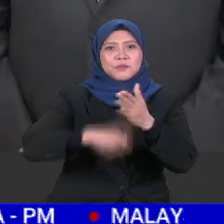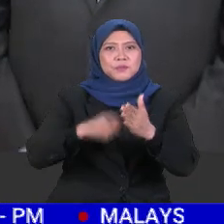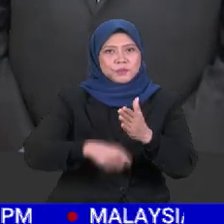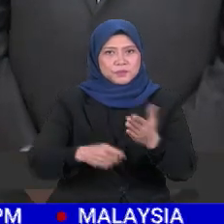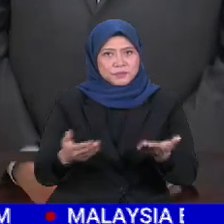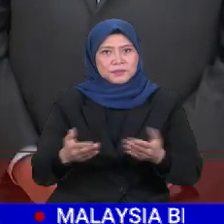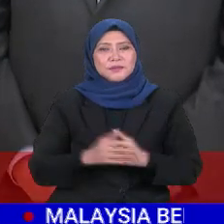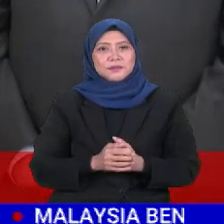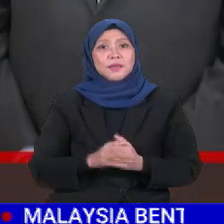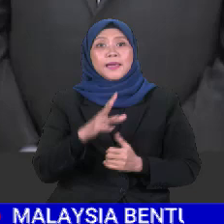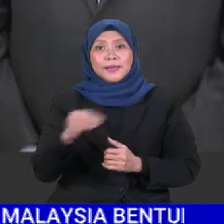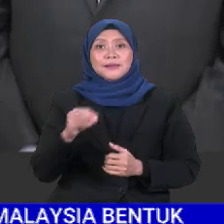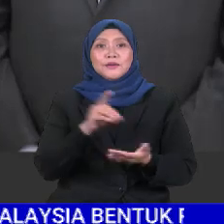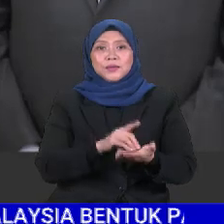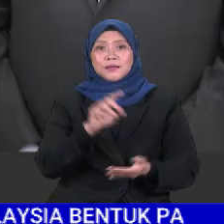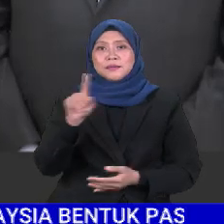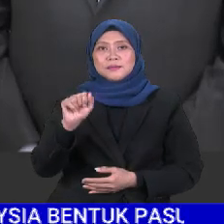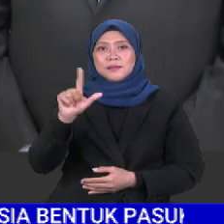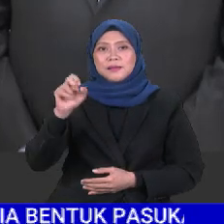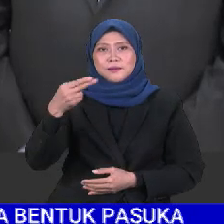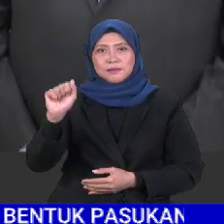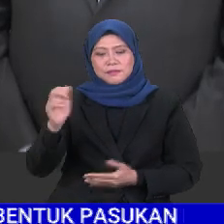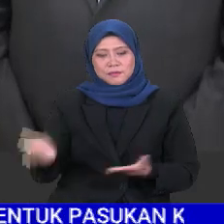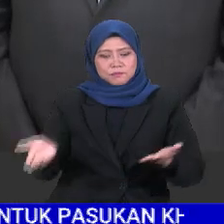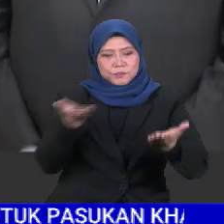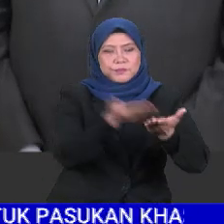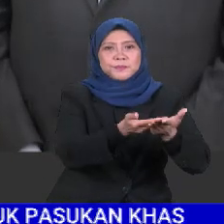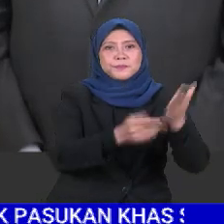think U she will present it to Parliament